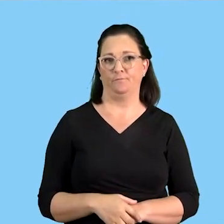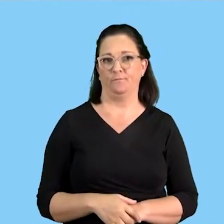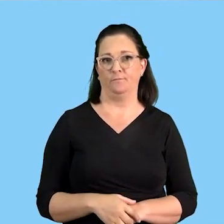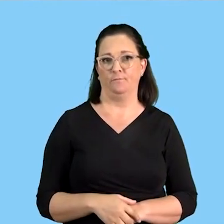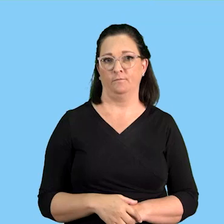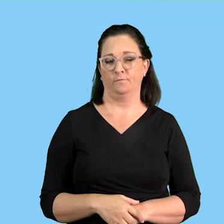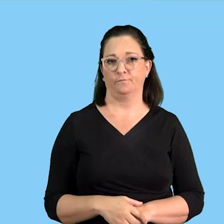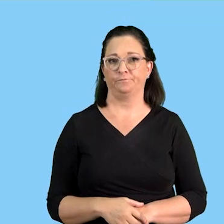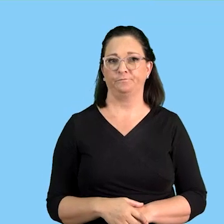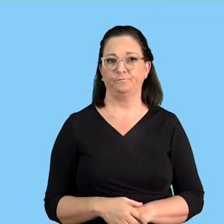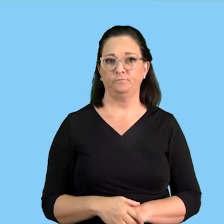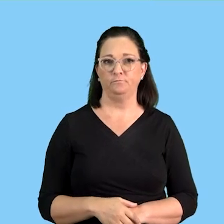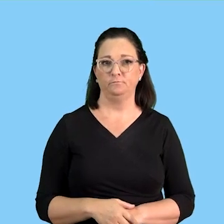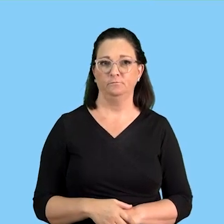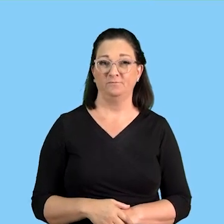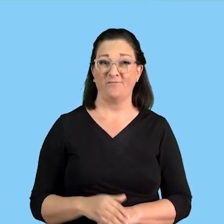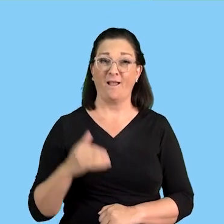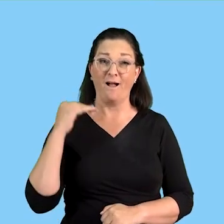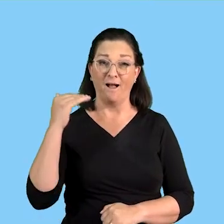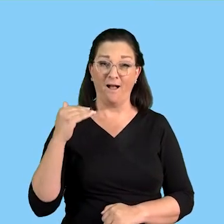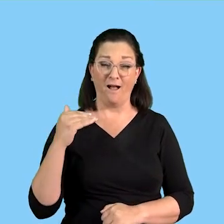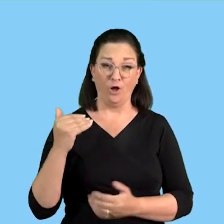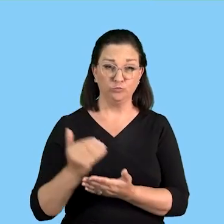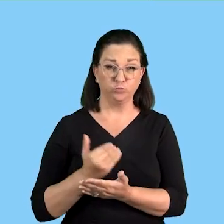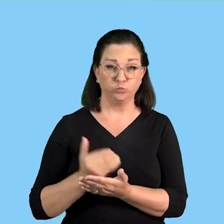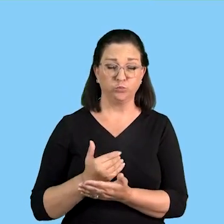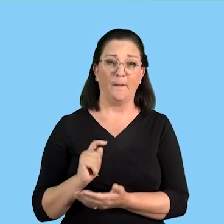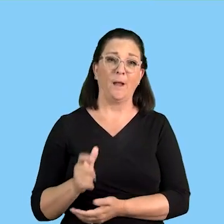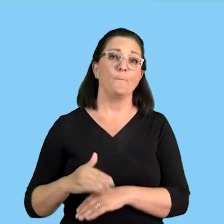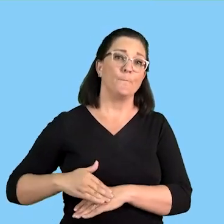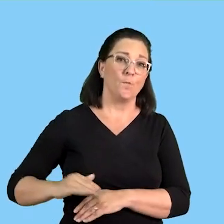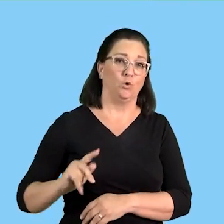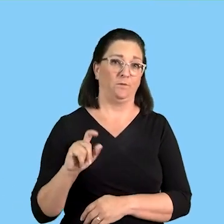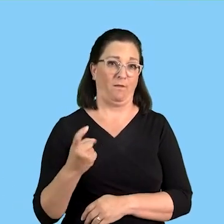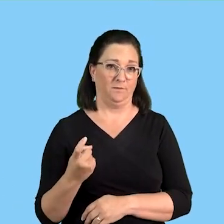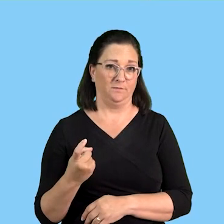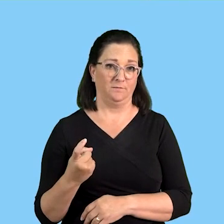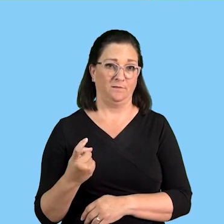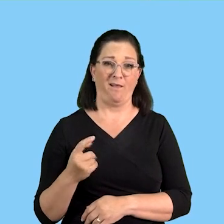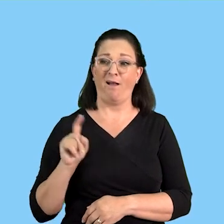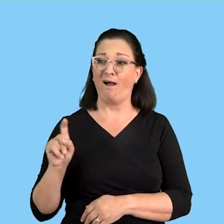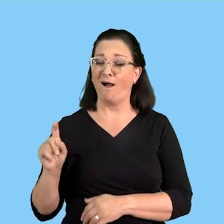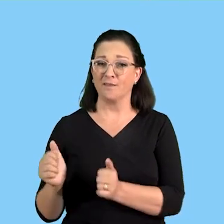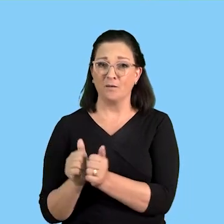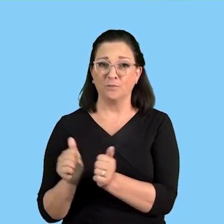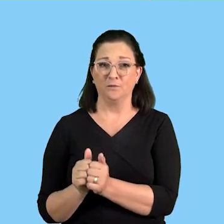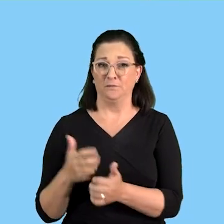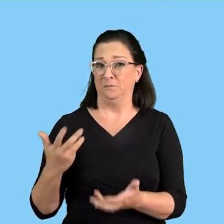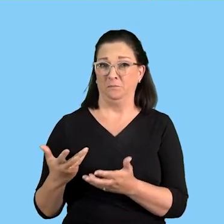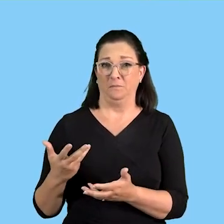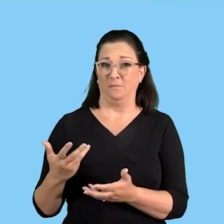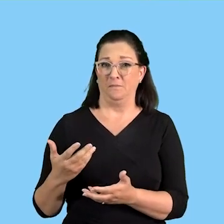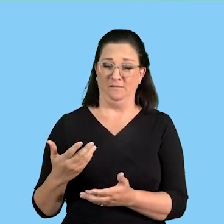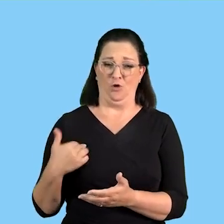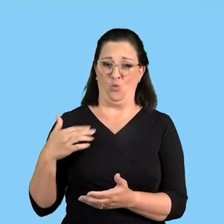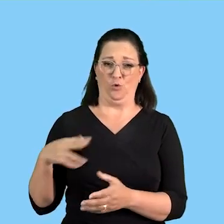in their names. So looking into the failure, high earning partners pay more tax, which may discourage other partners from